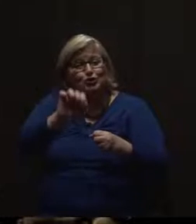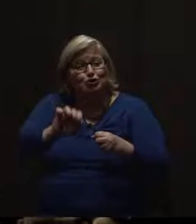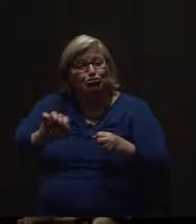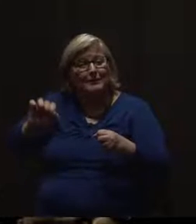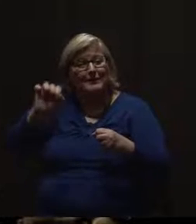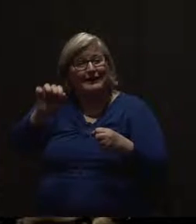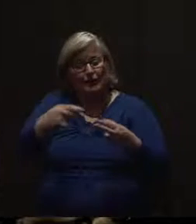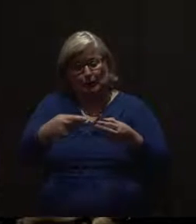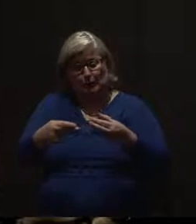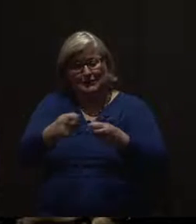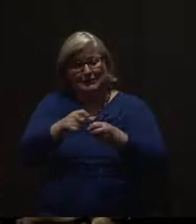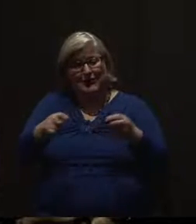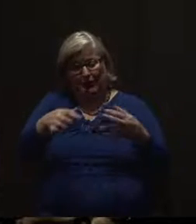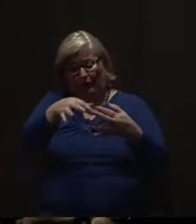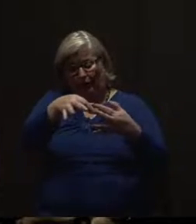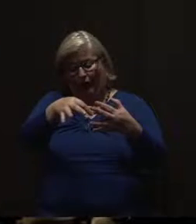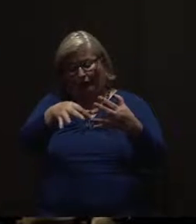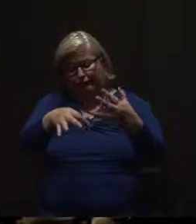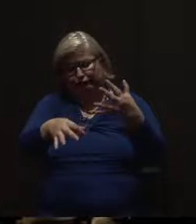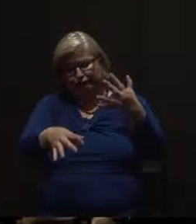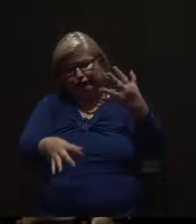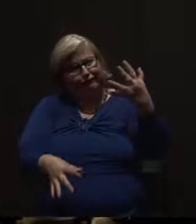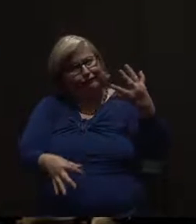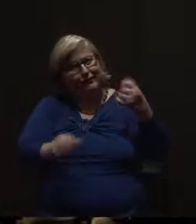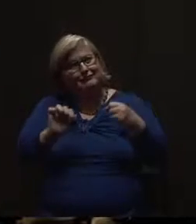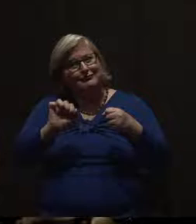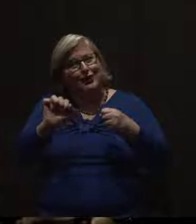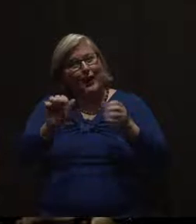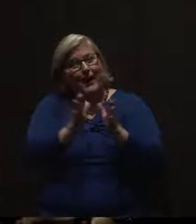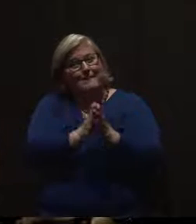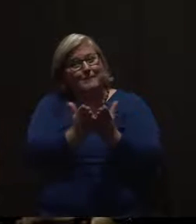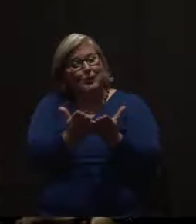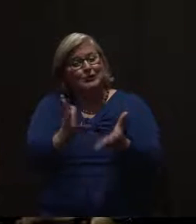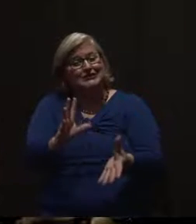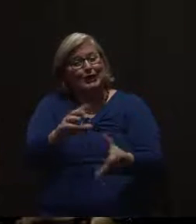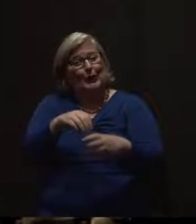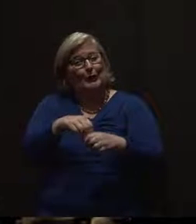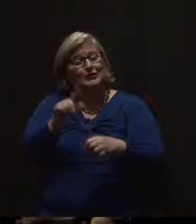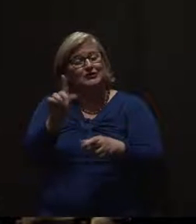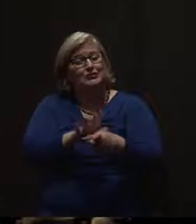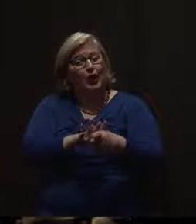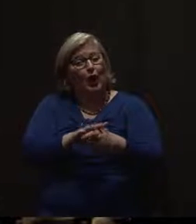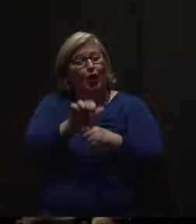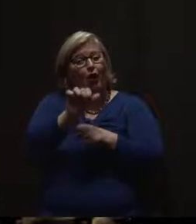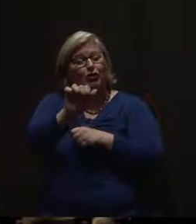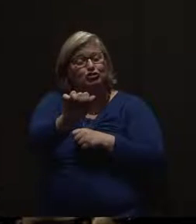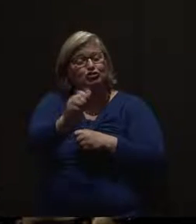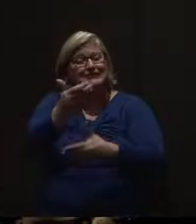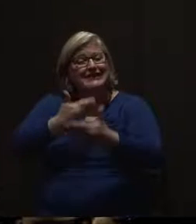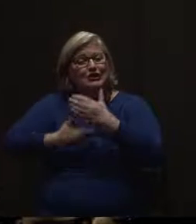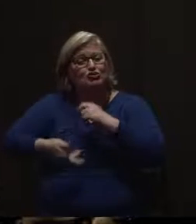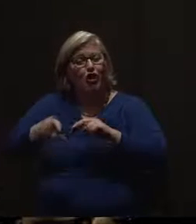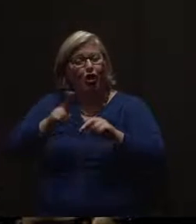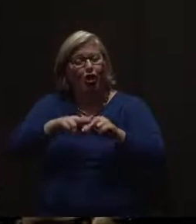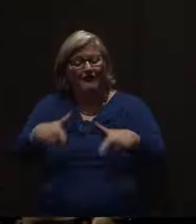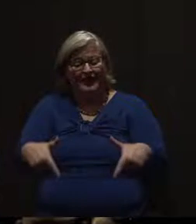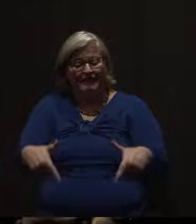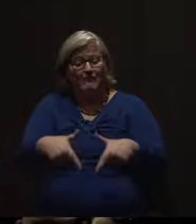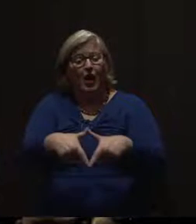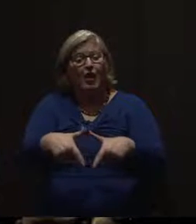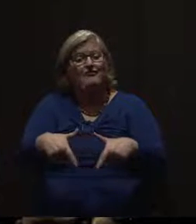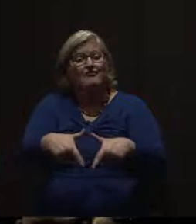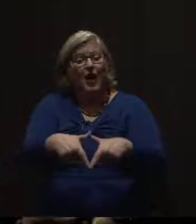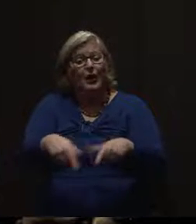and more. Her books include Cultural History of the Vulva and also Rape,